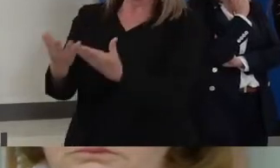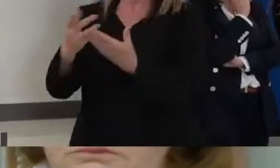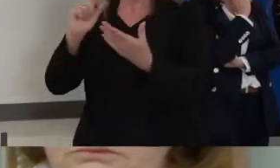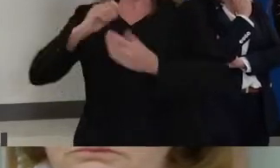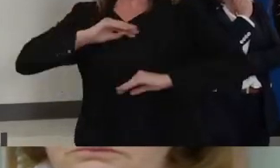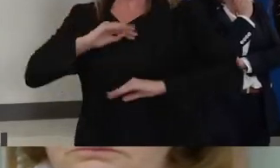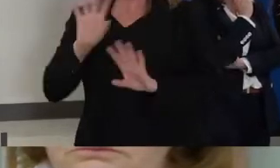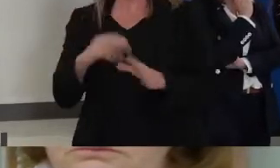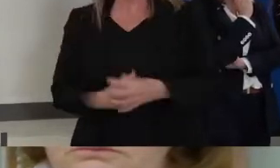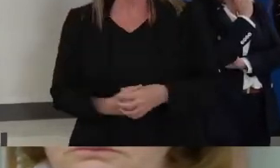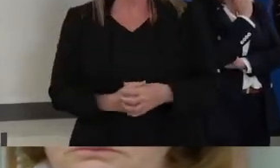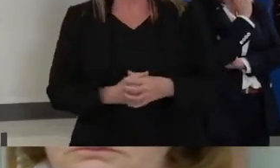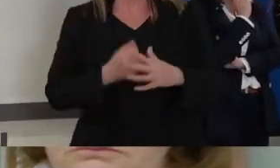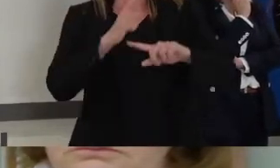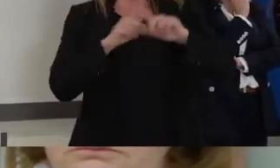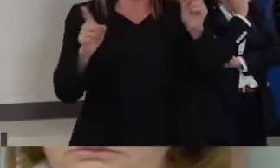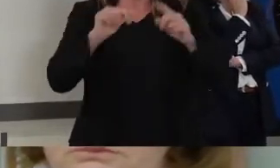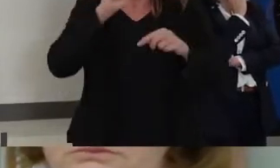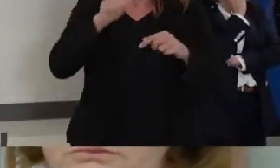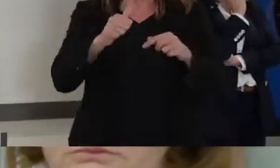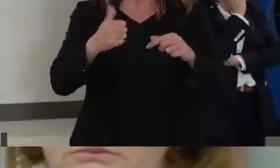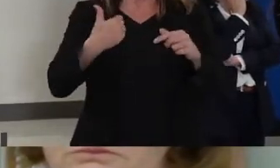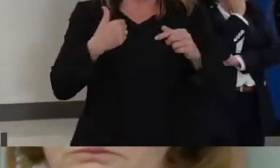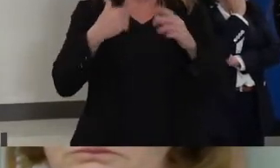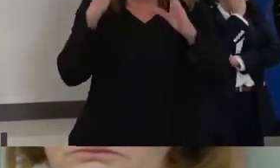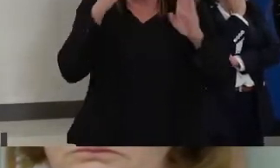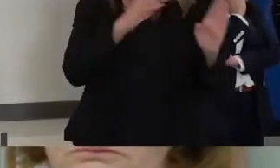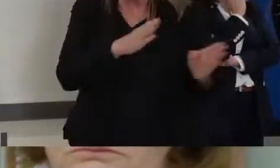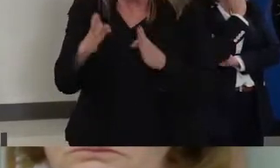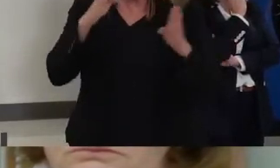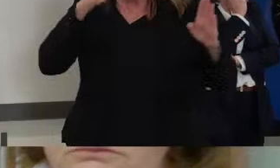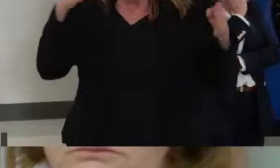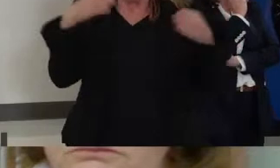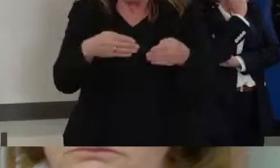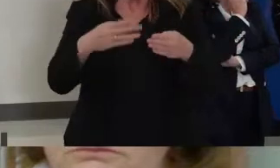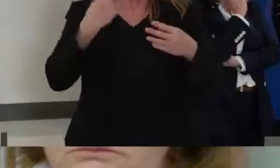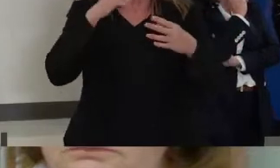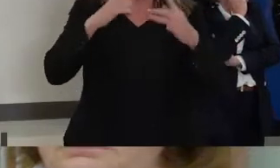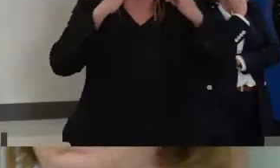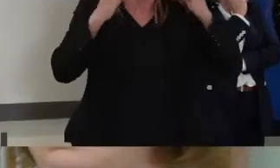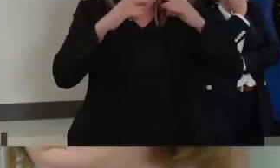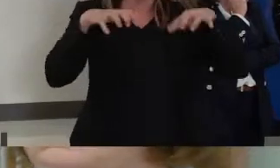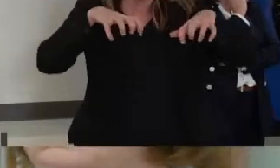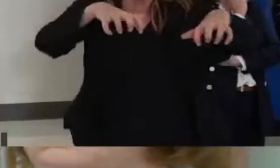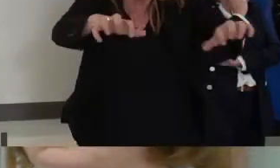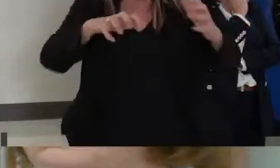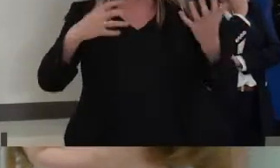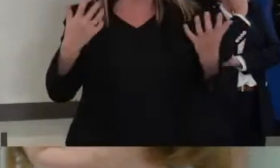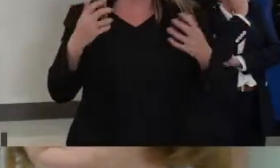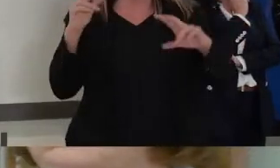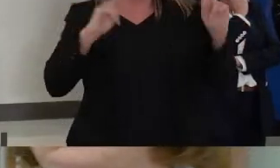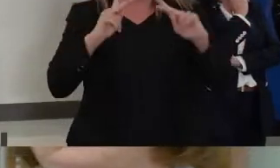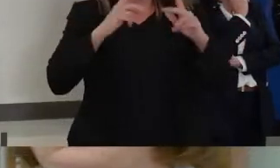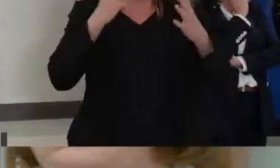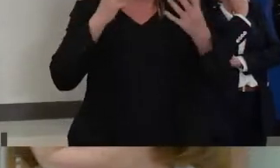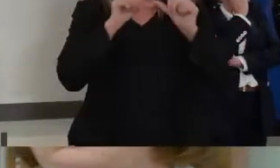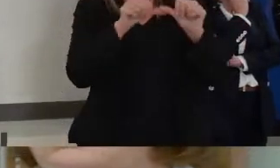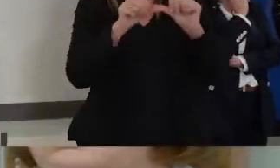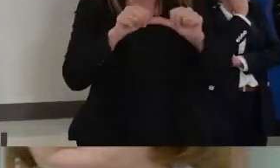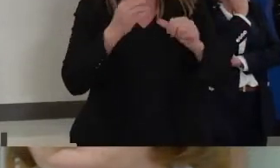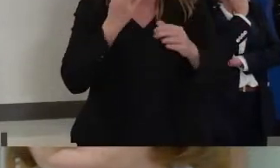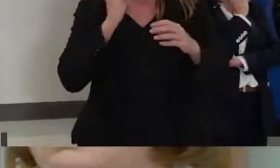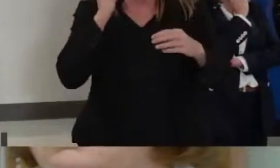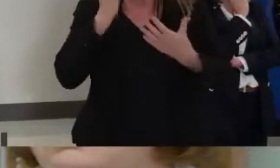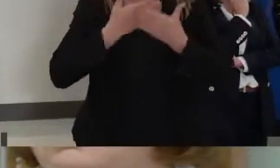But there is not a strategic focus on the tent encampments, the people who are chronically homeless. And